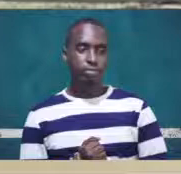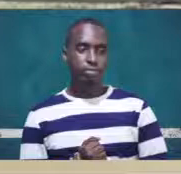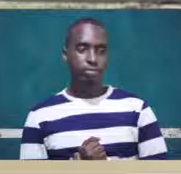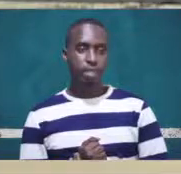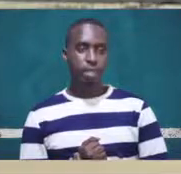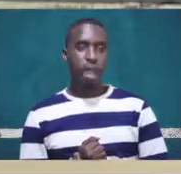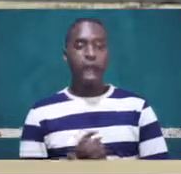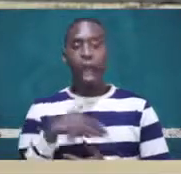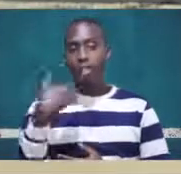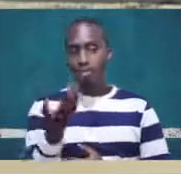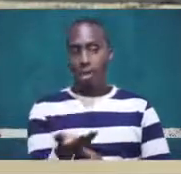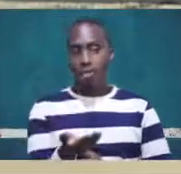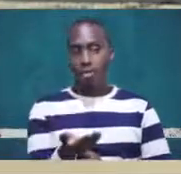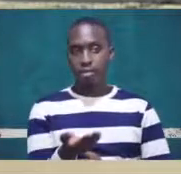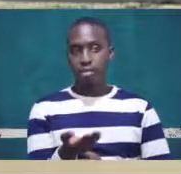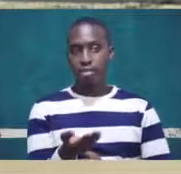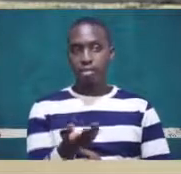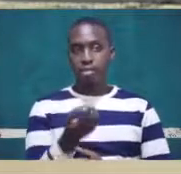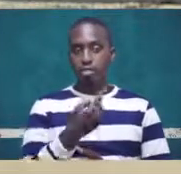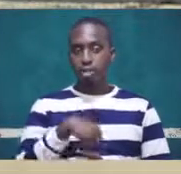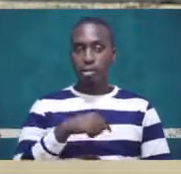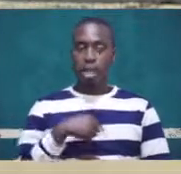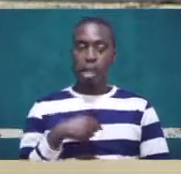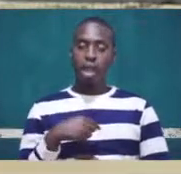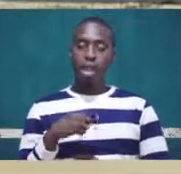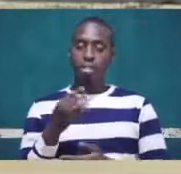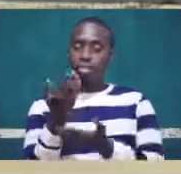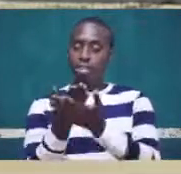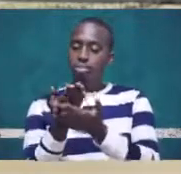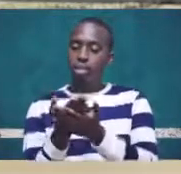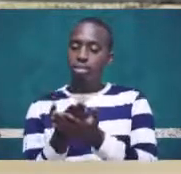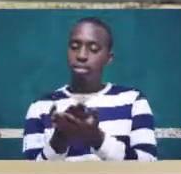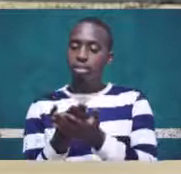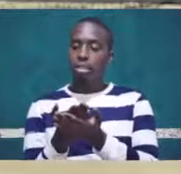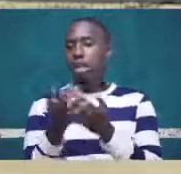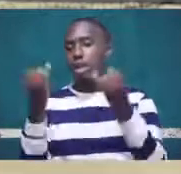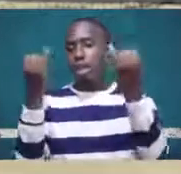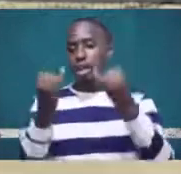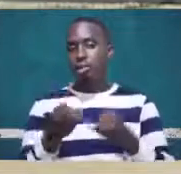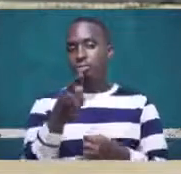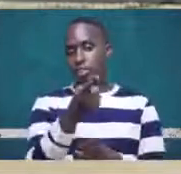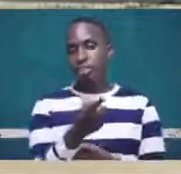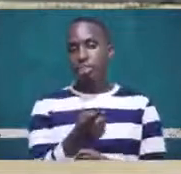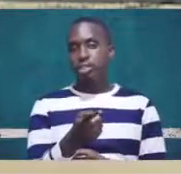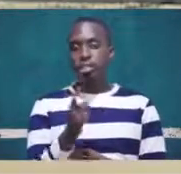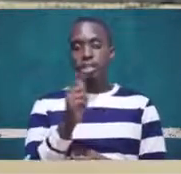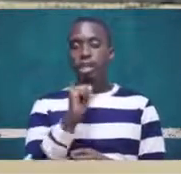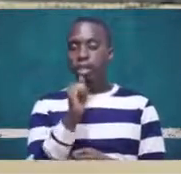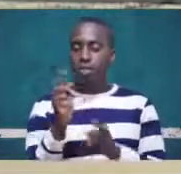So in this case, our demand curve for goods of ostentation is